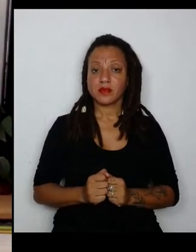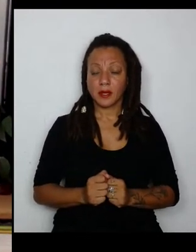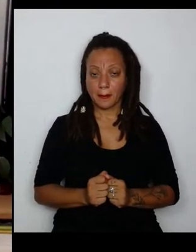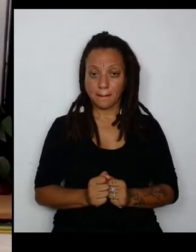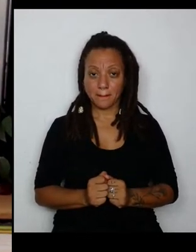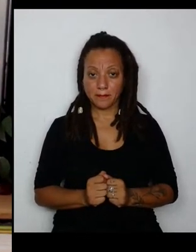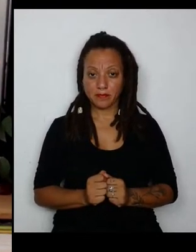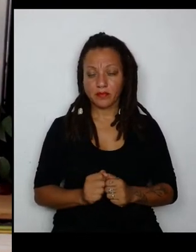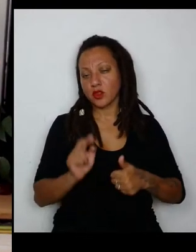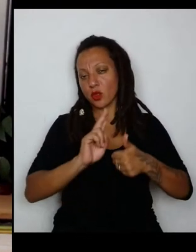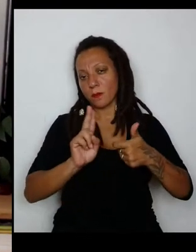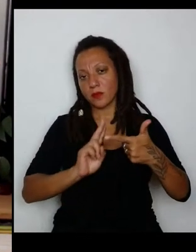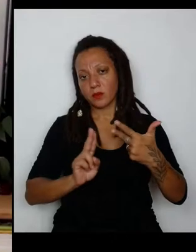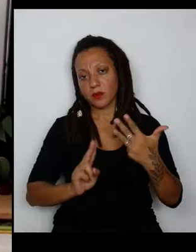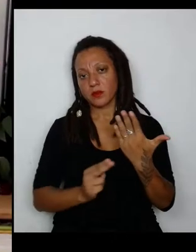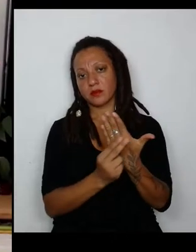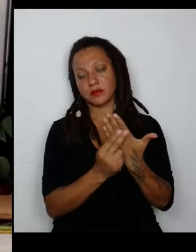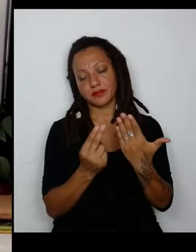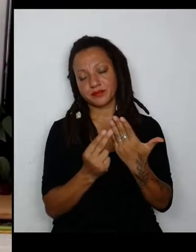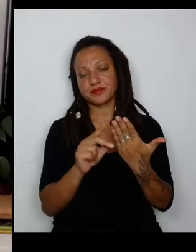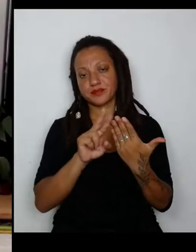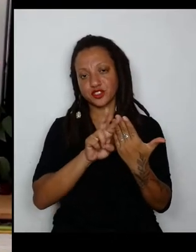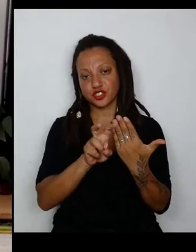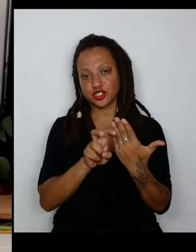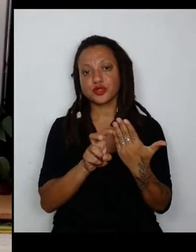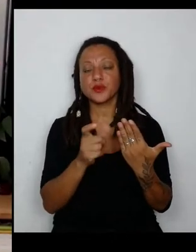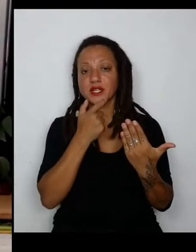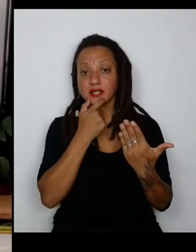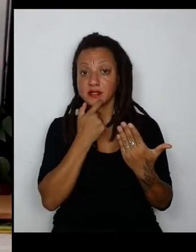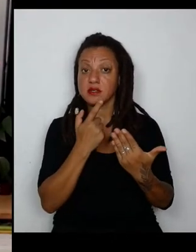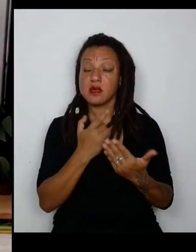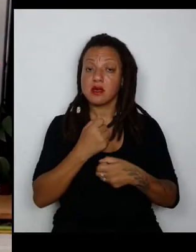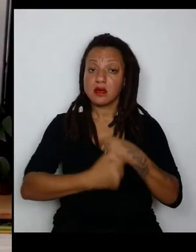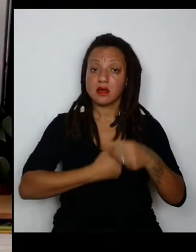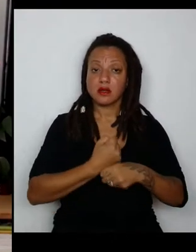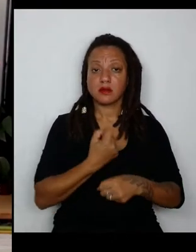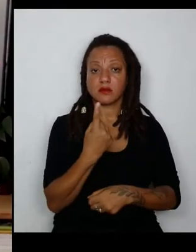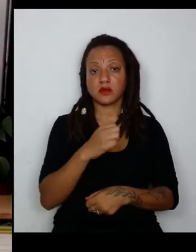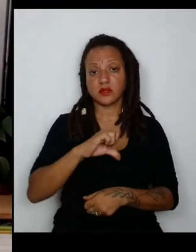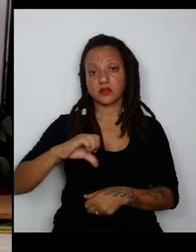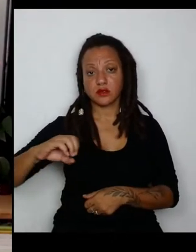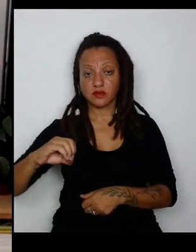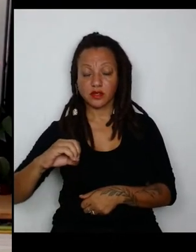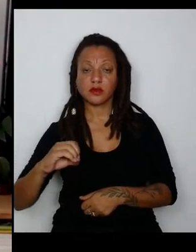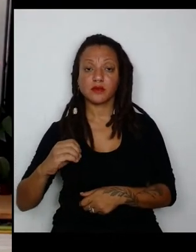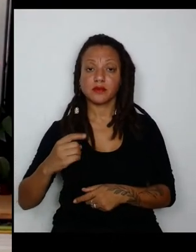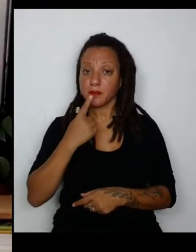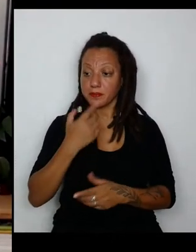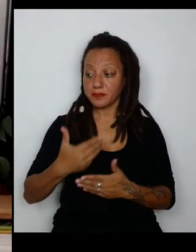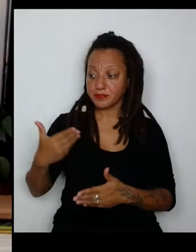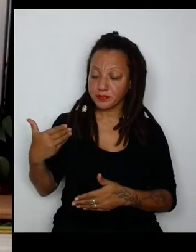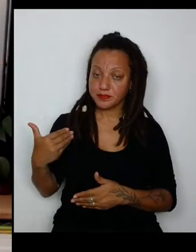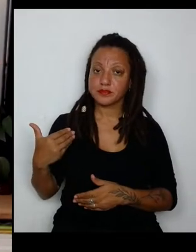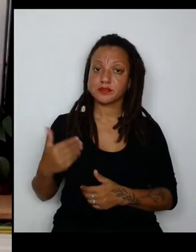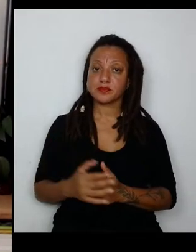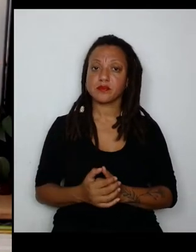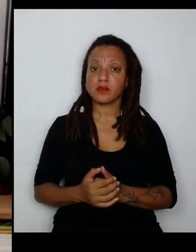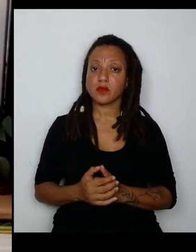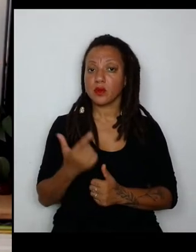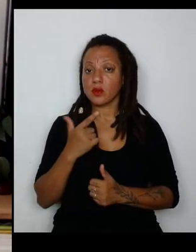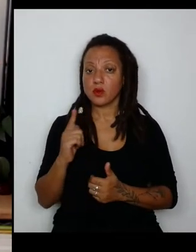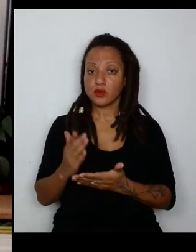international movement 1860 and 1920 and most recently goguns challenged new